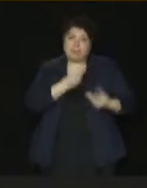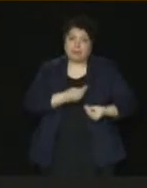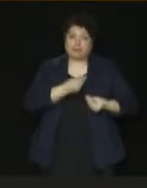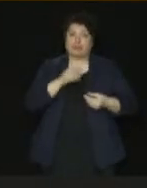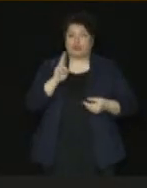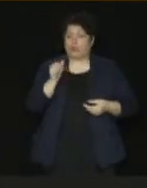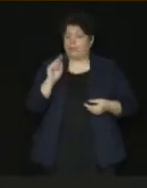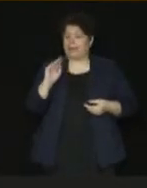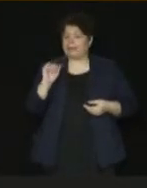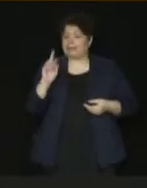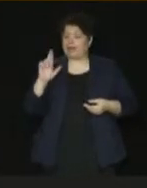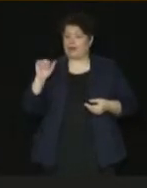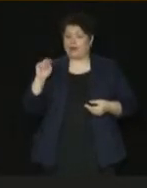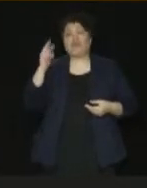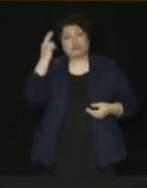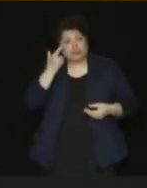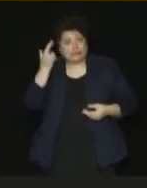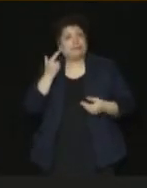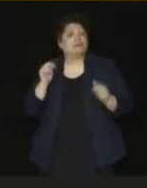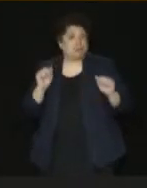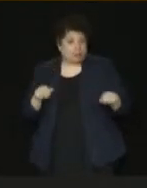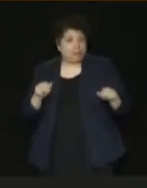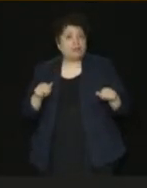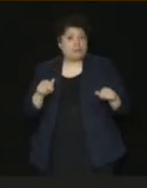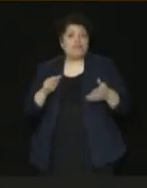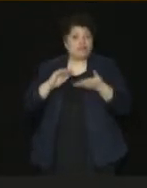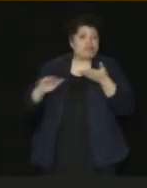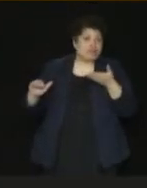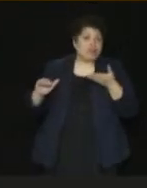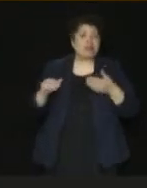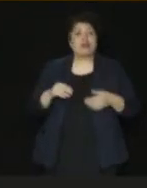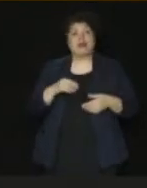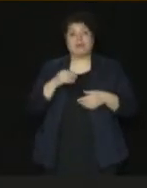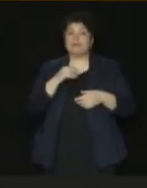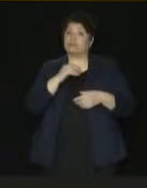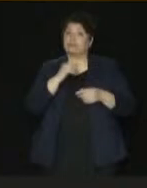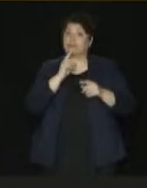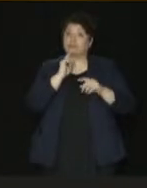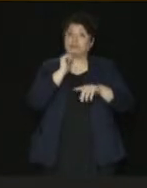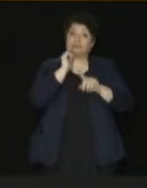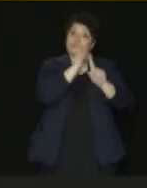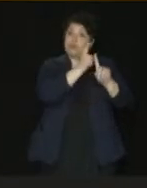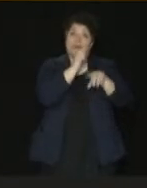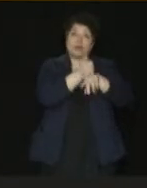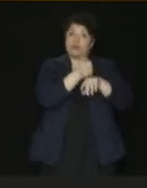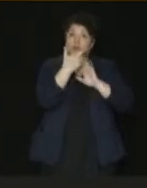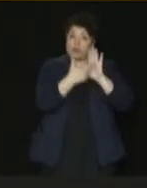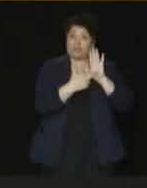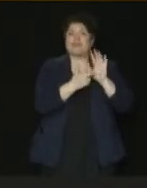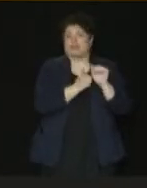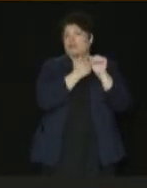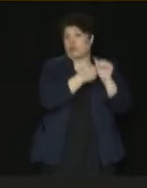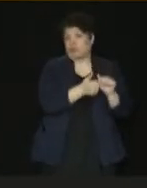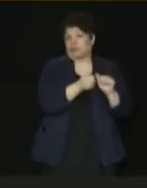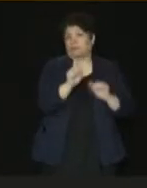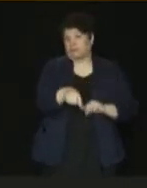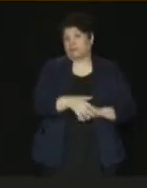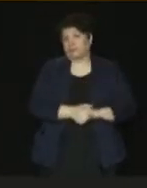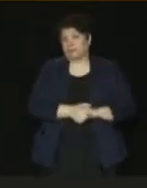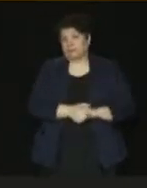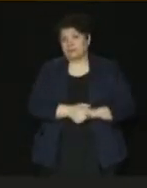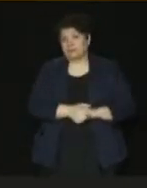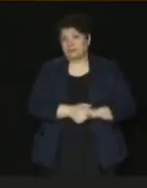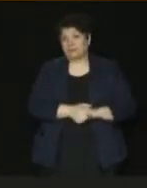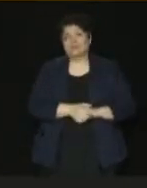general, the rules are there to be followed. We brought in strong measures to keep